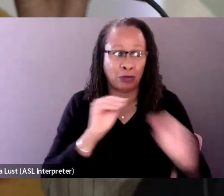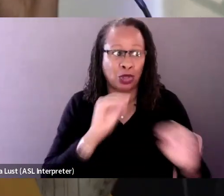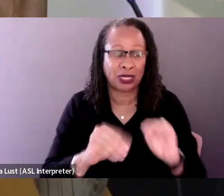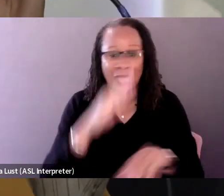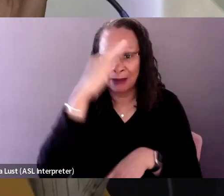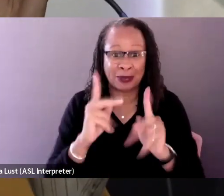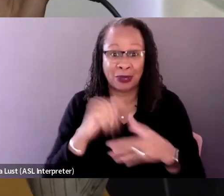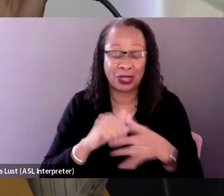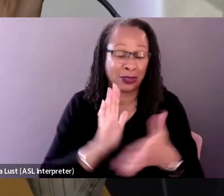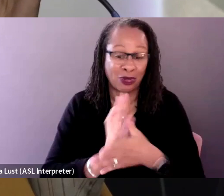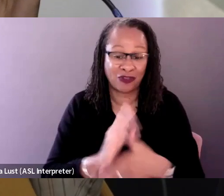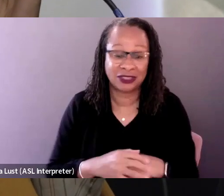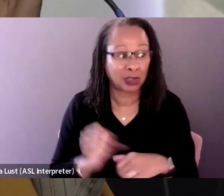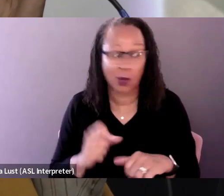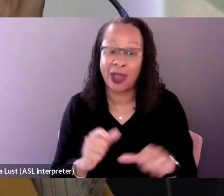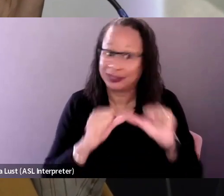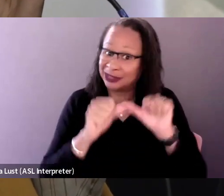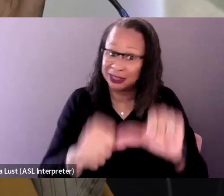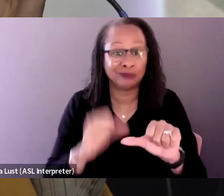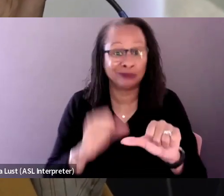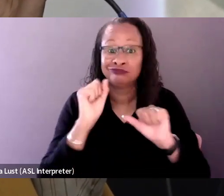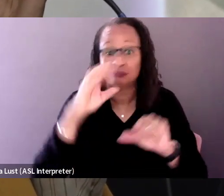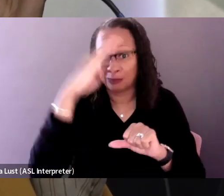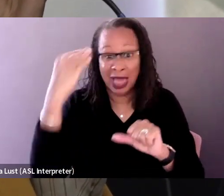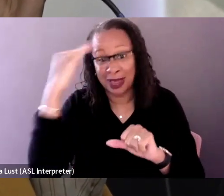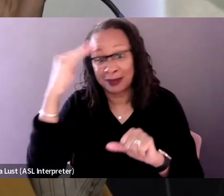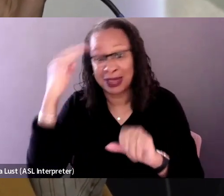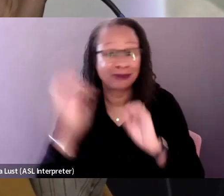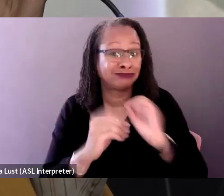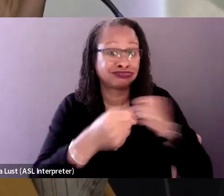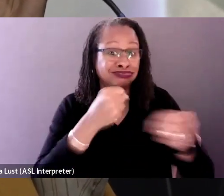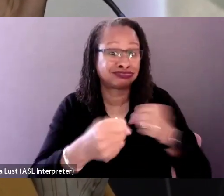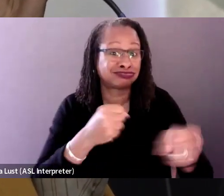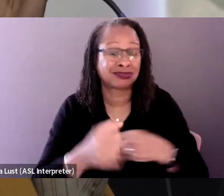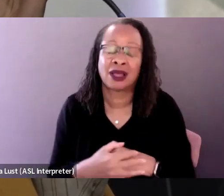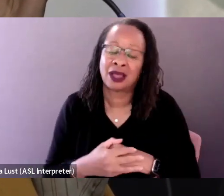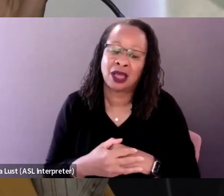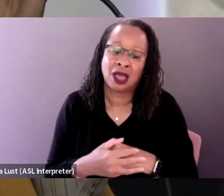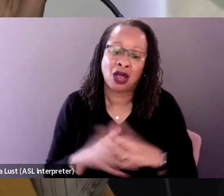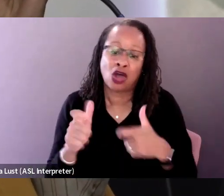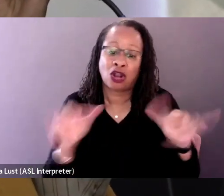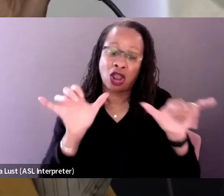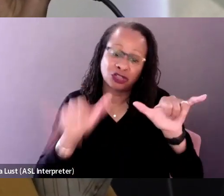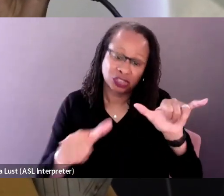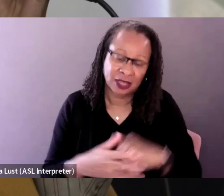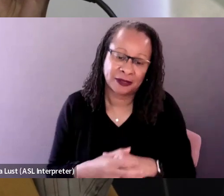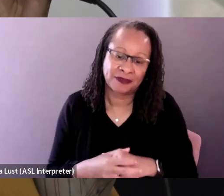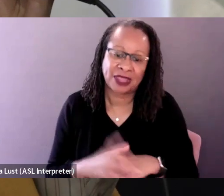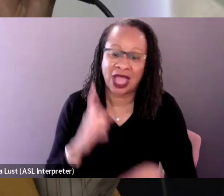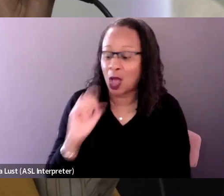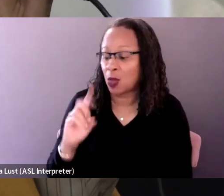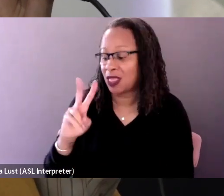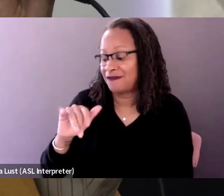there. And yeah, on a larger scale, I think Olivia and I were very much making a